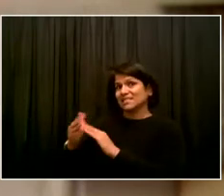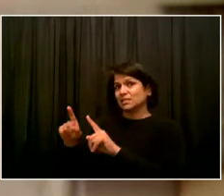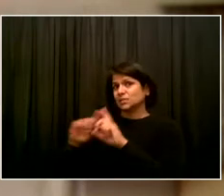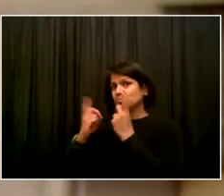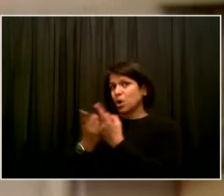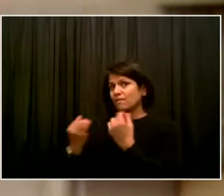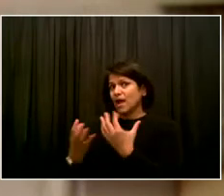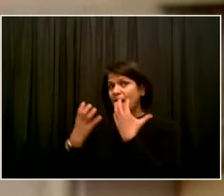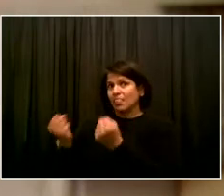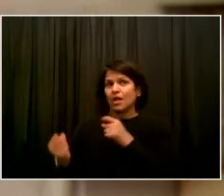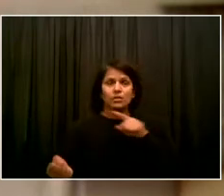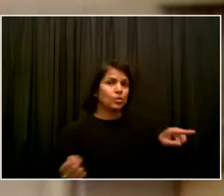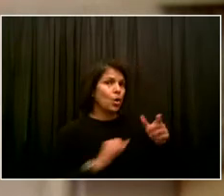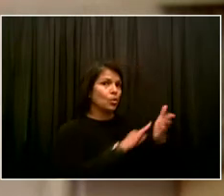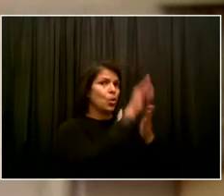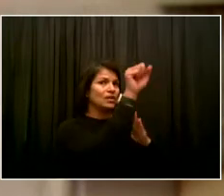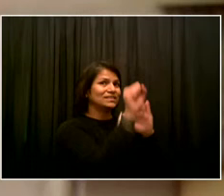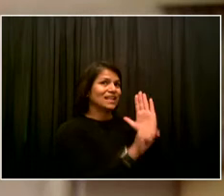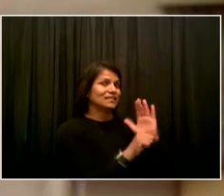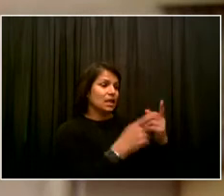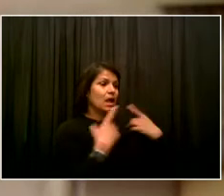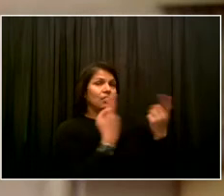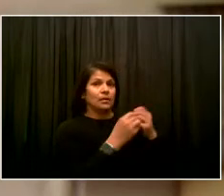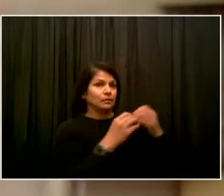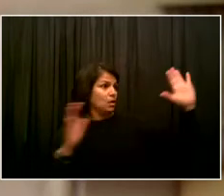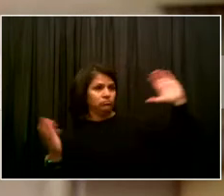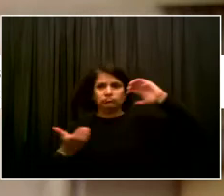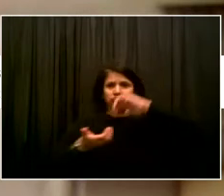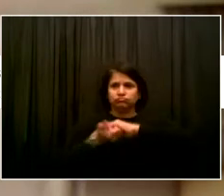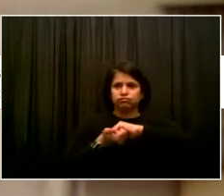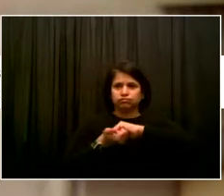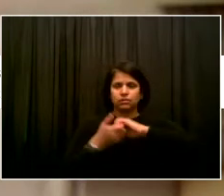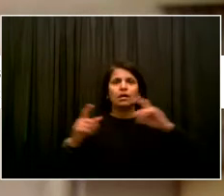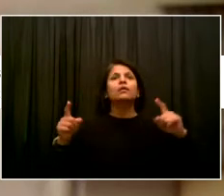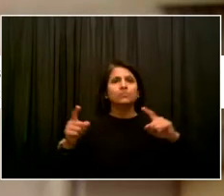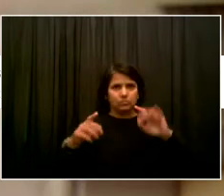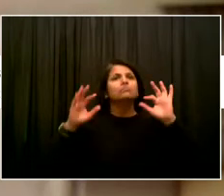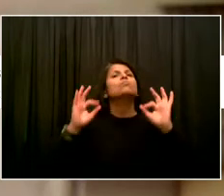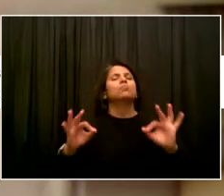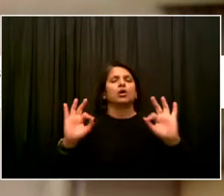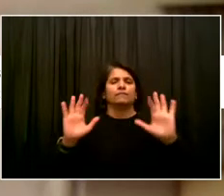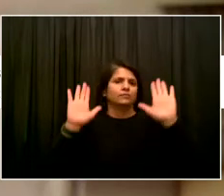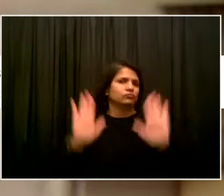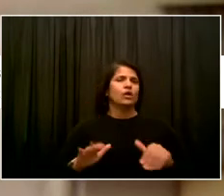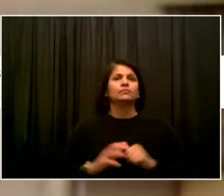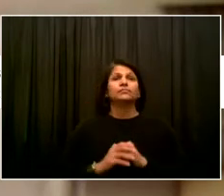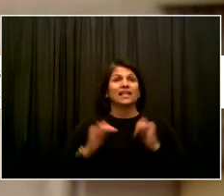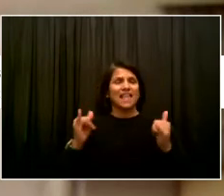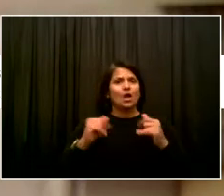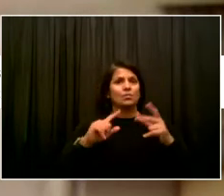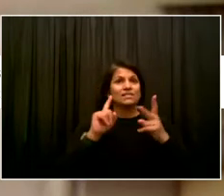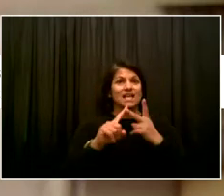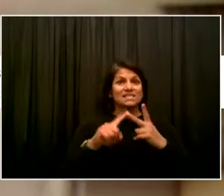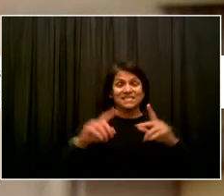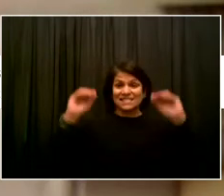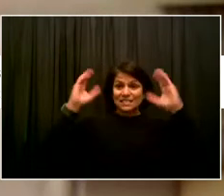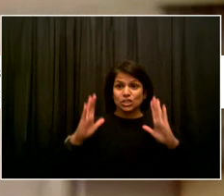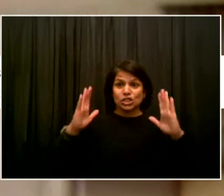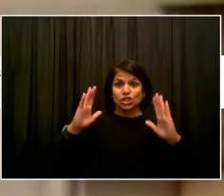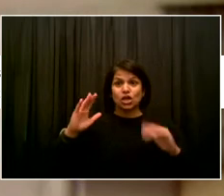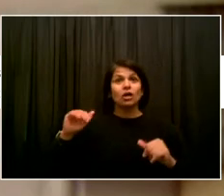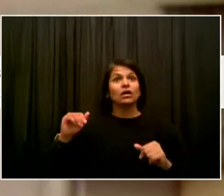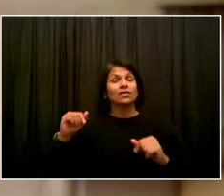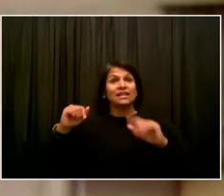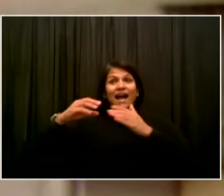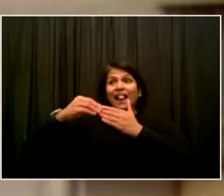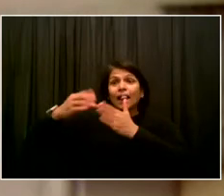all the teacher unions, leaders, they've been on calls with us, and the parents and everyone who are really working closely together to make this happen. I have a call just